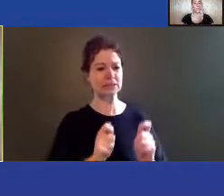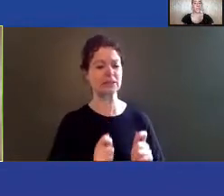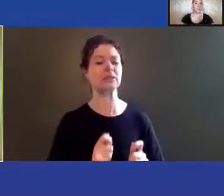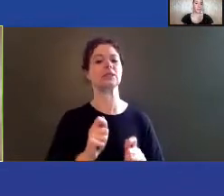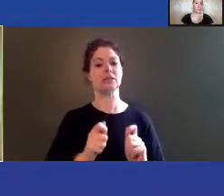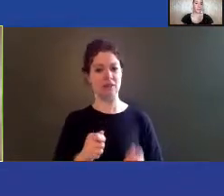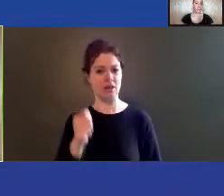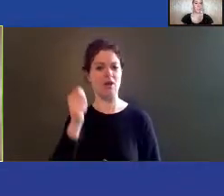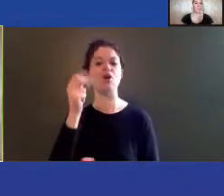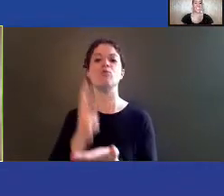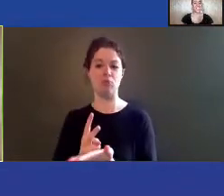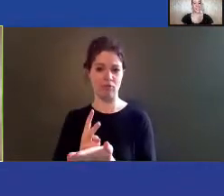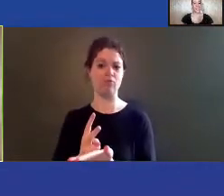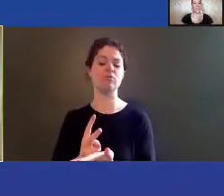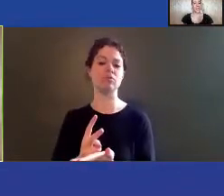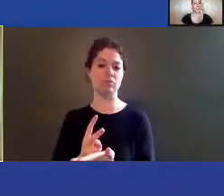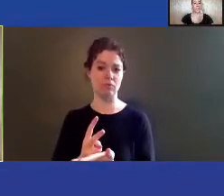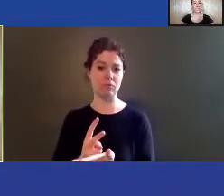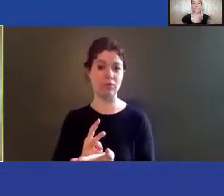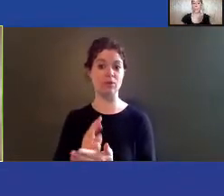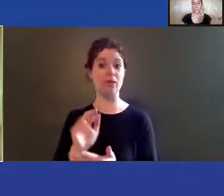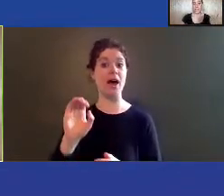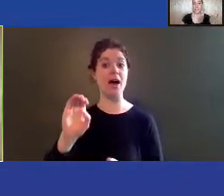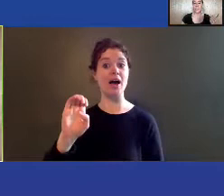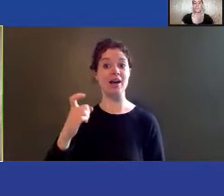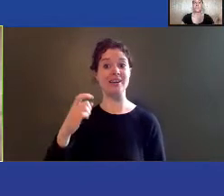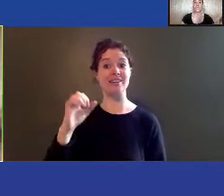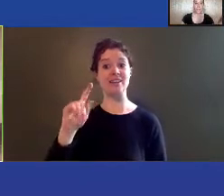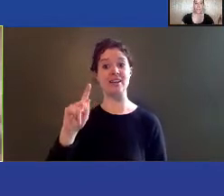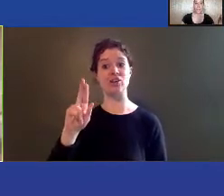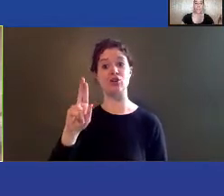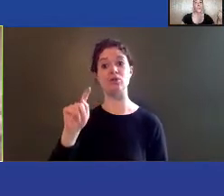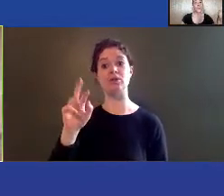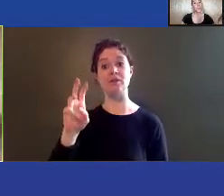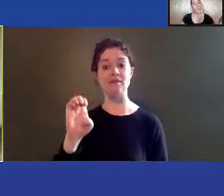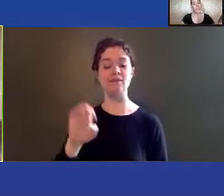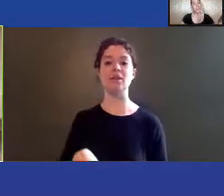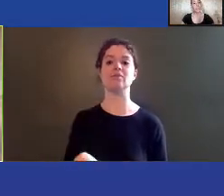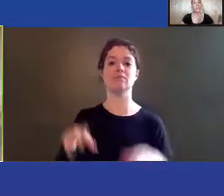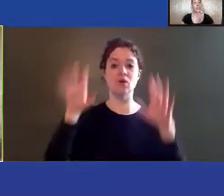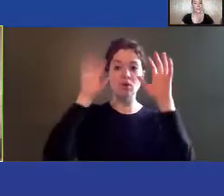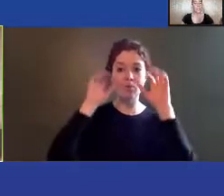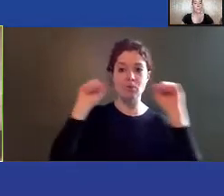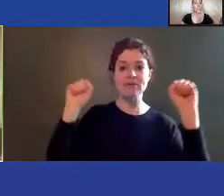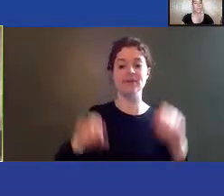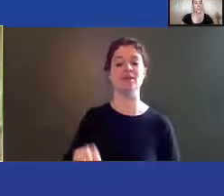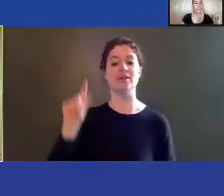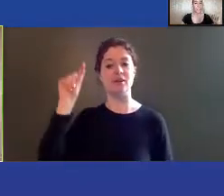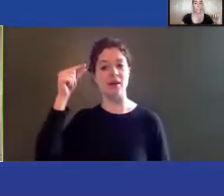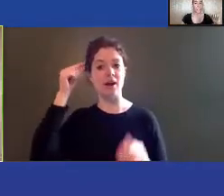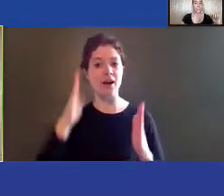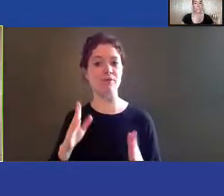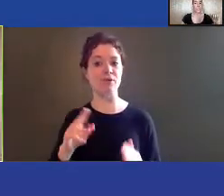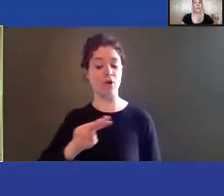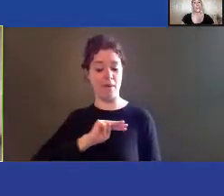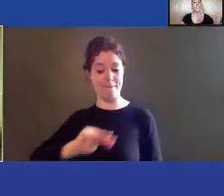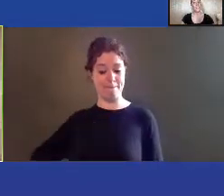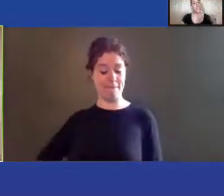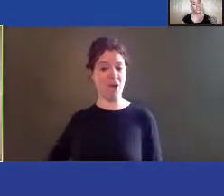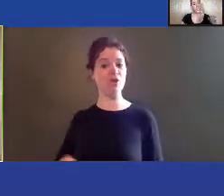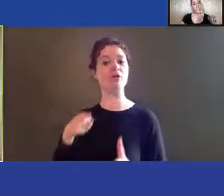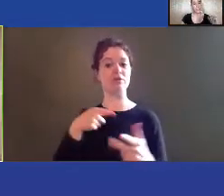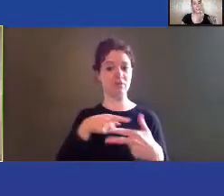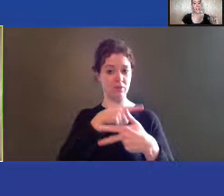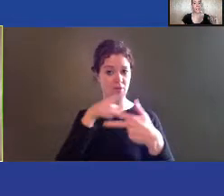every level of the government, the executive, that's the president, the governor, or the mayor, they draft a preliminary budget. And